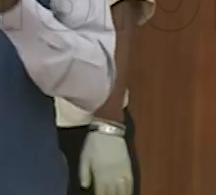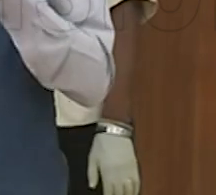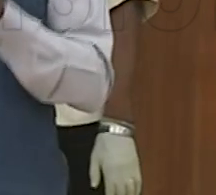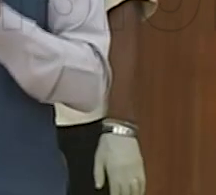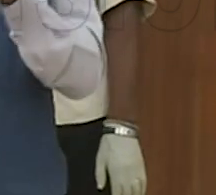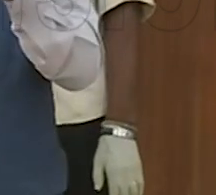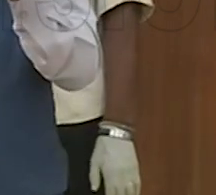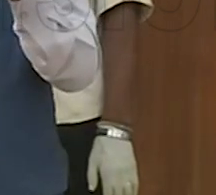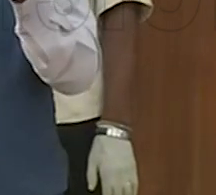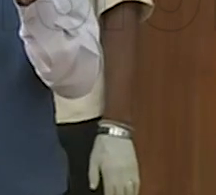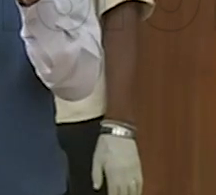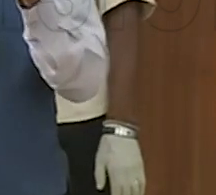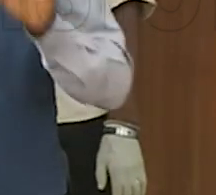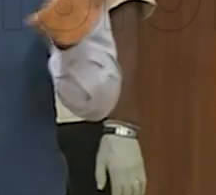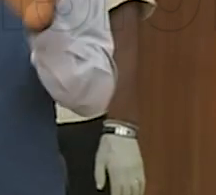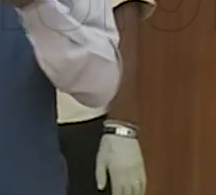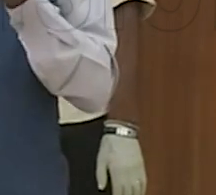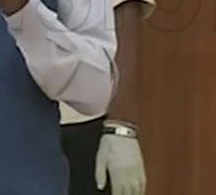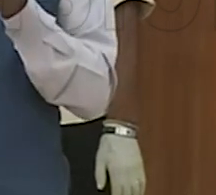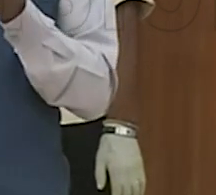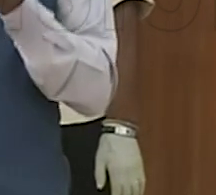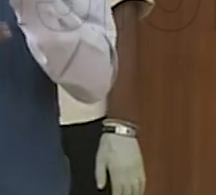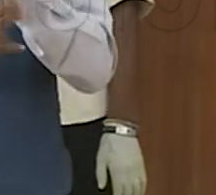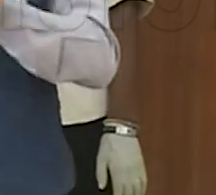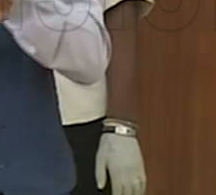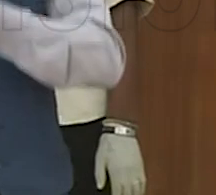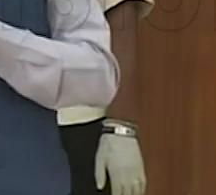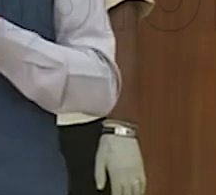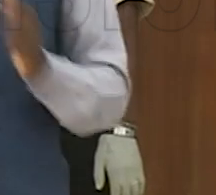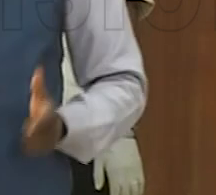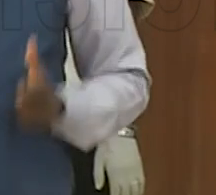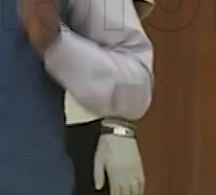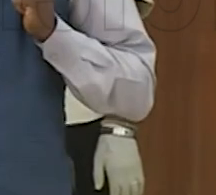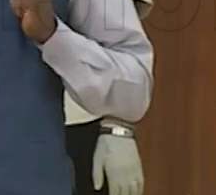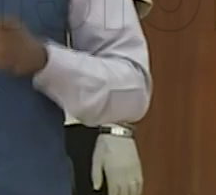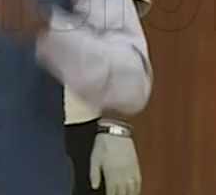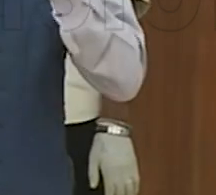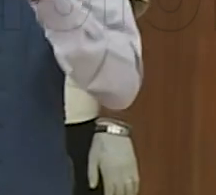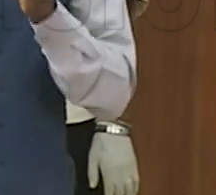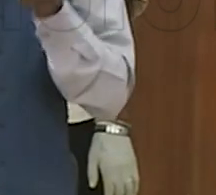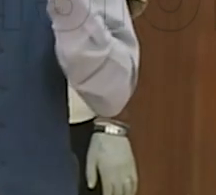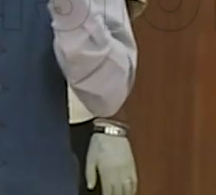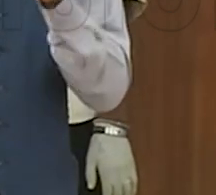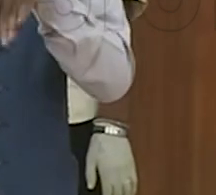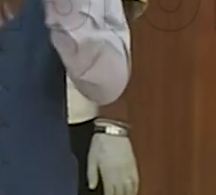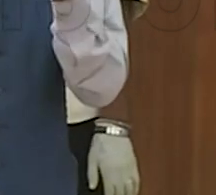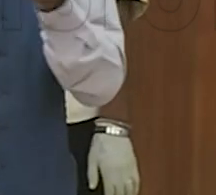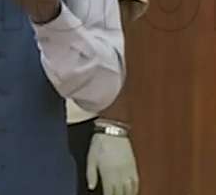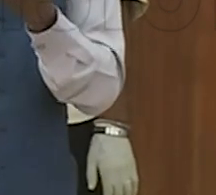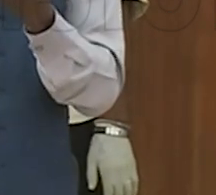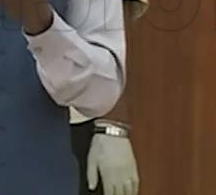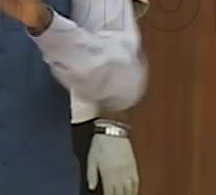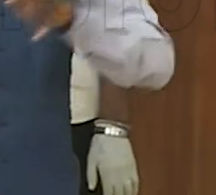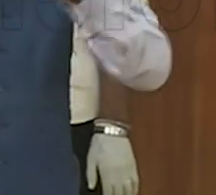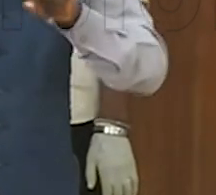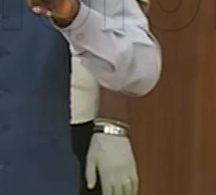avoid activities that will endanger your life. Finally, we thanked all people